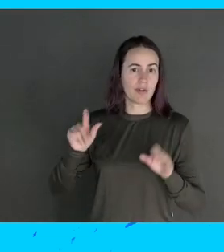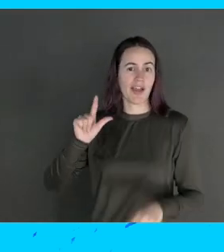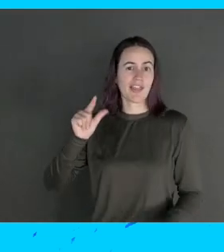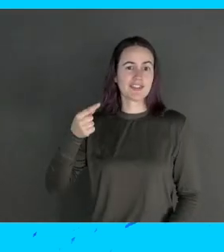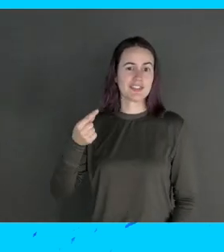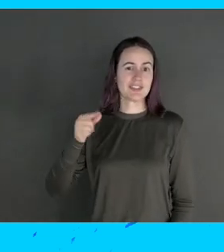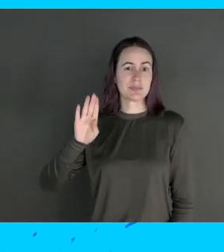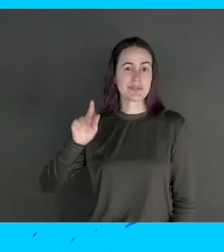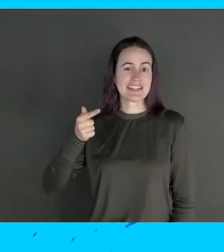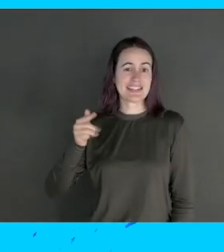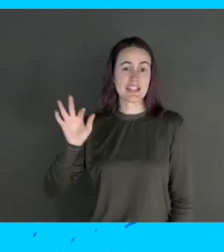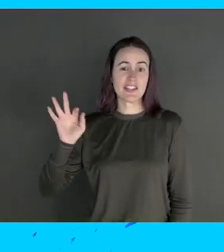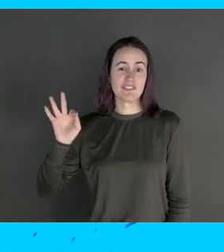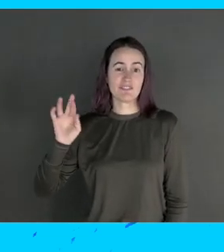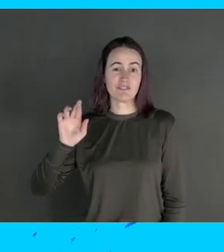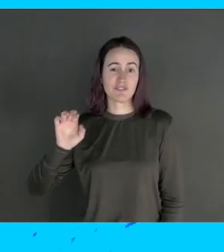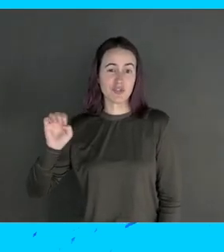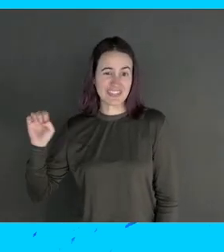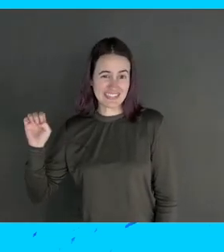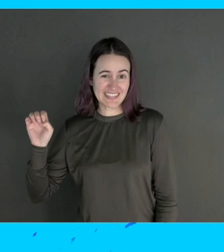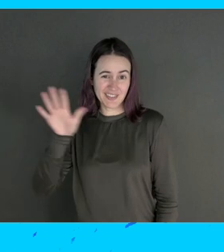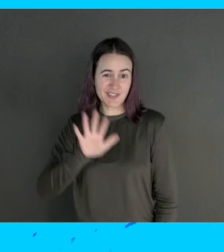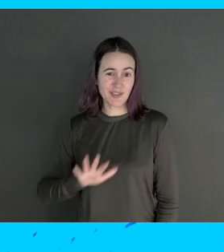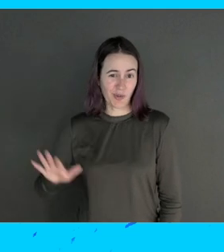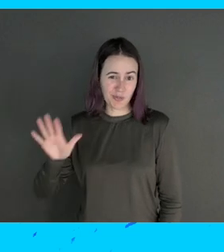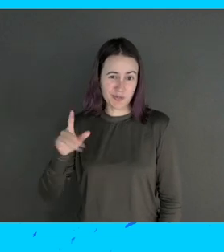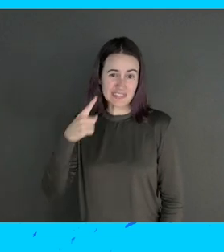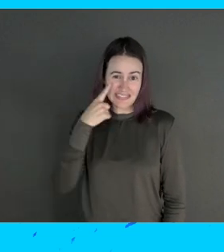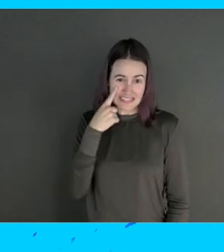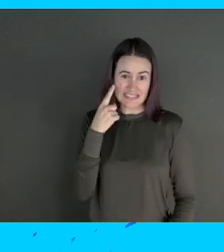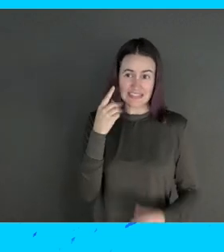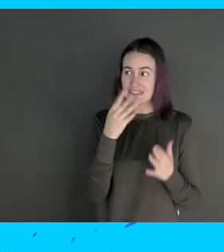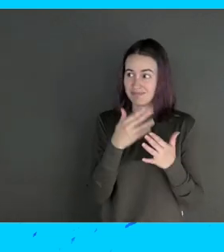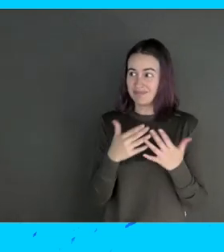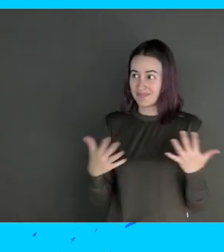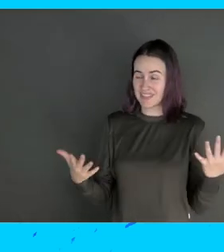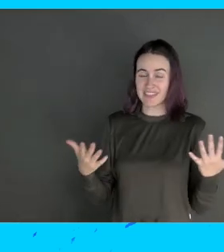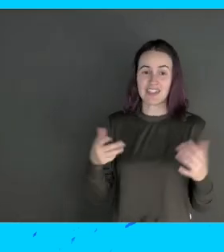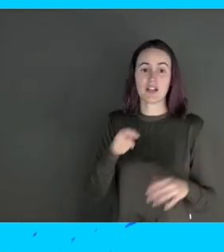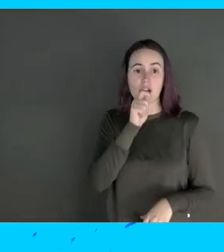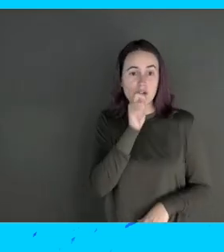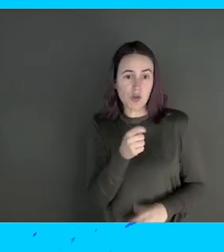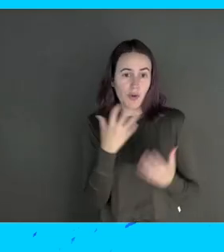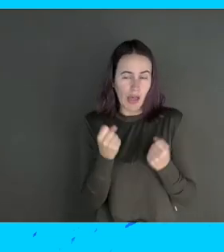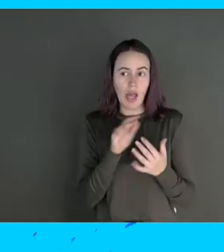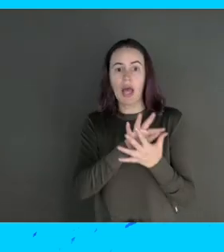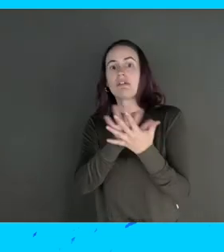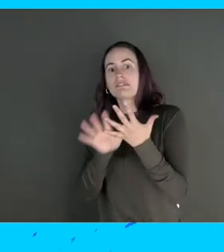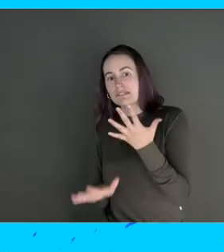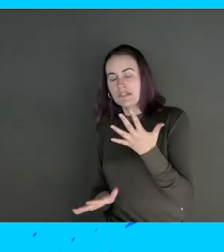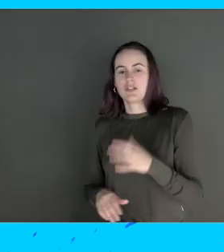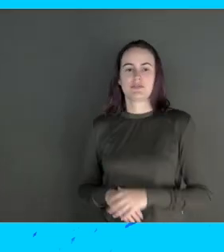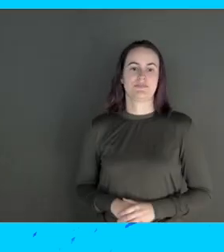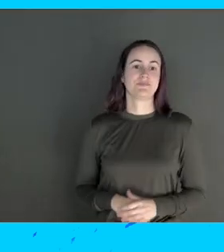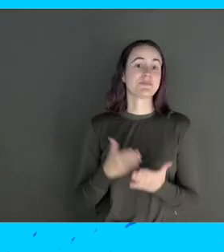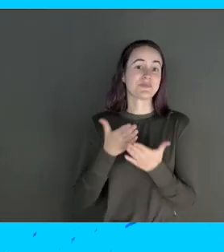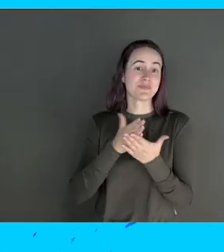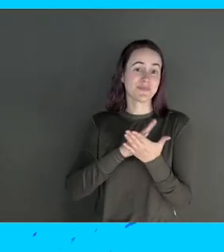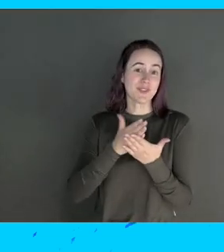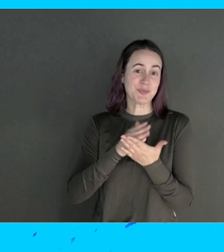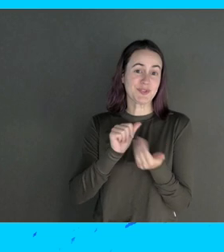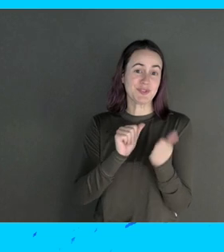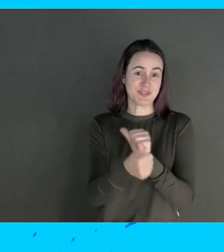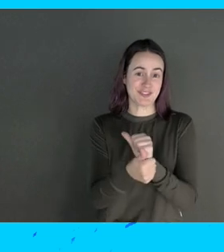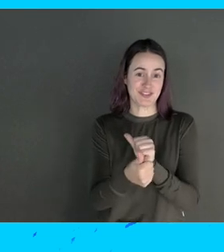Hungary. So these are just some of these. Thank you so much, Melina, for the very